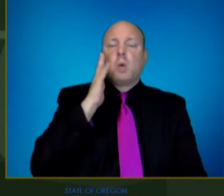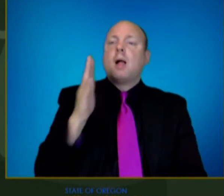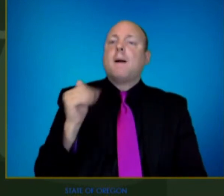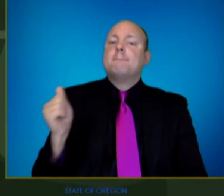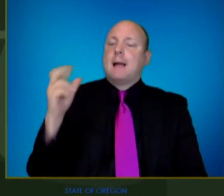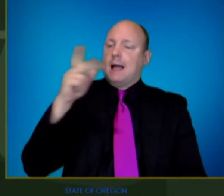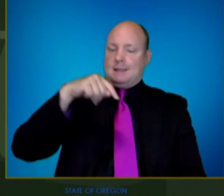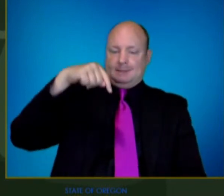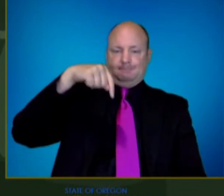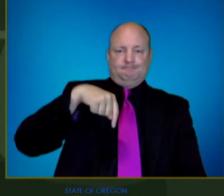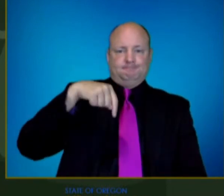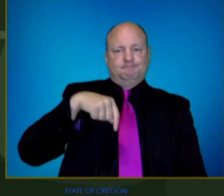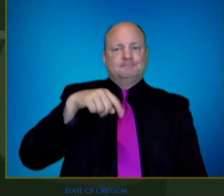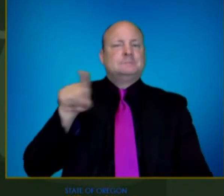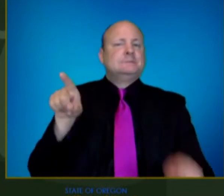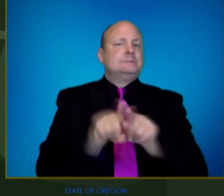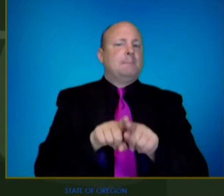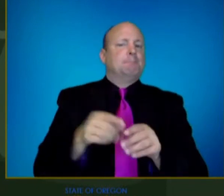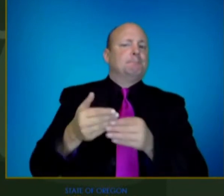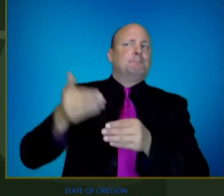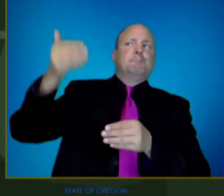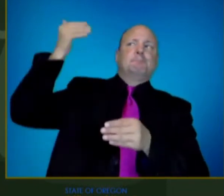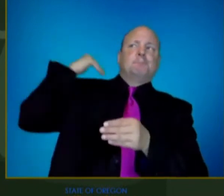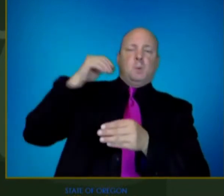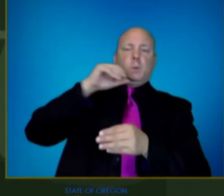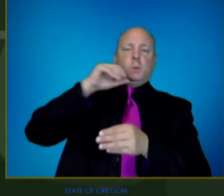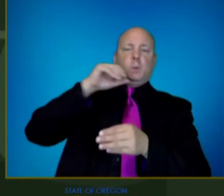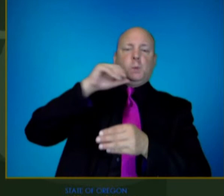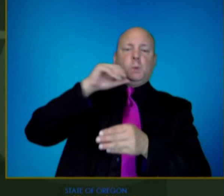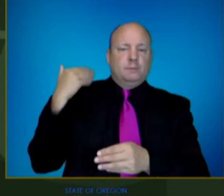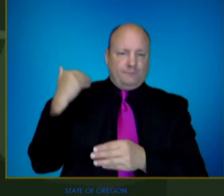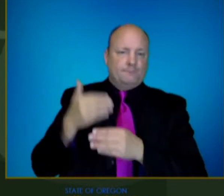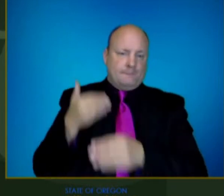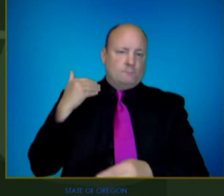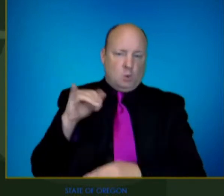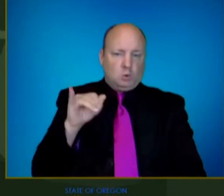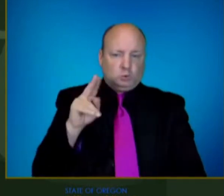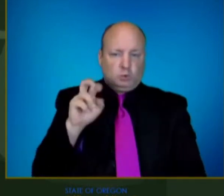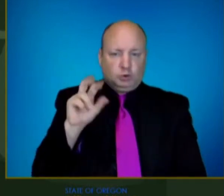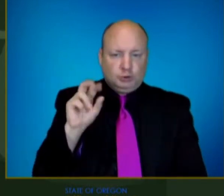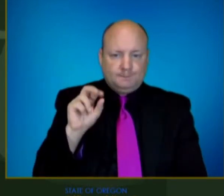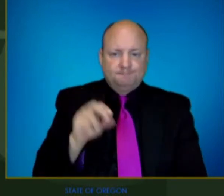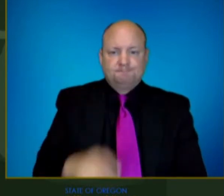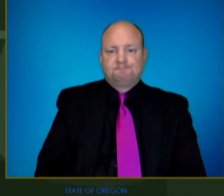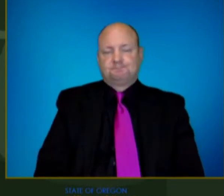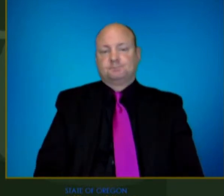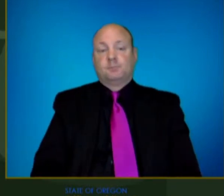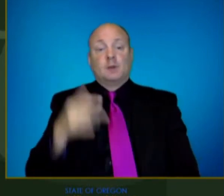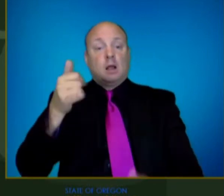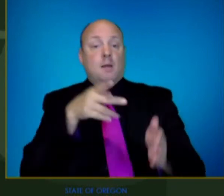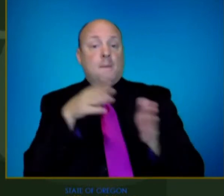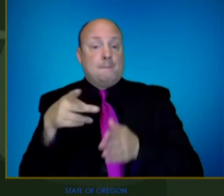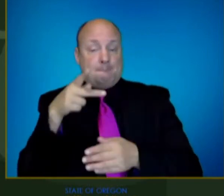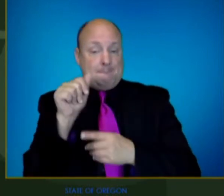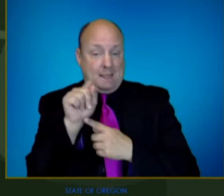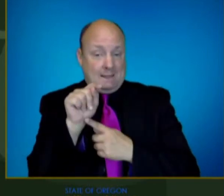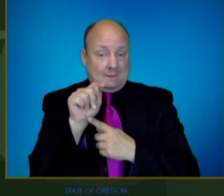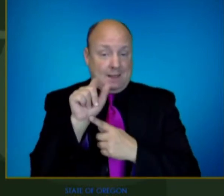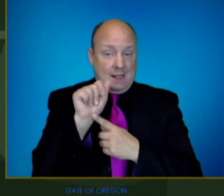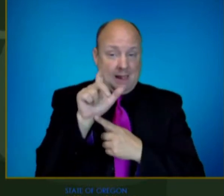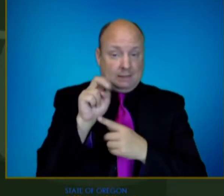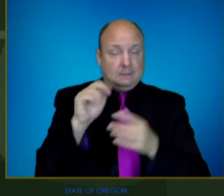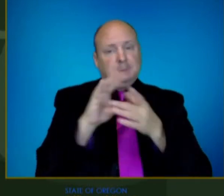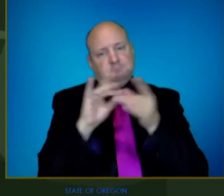30th. I think the other thing that we simply have to face up to is that as the pandemic has gone on,